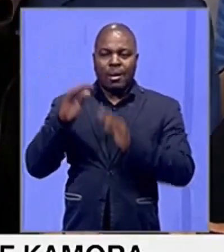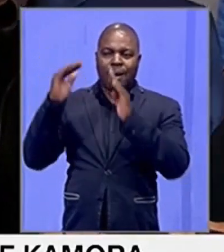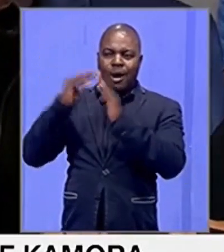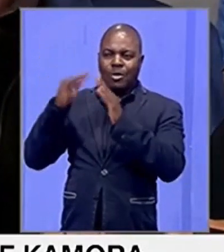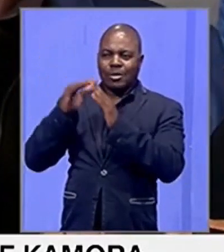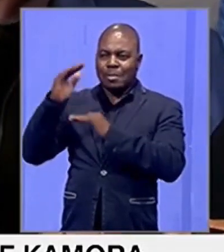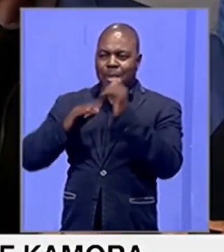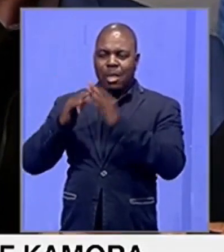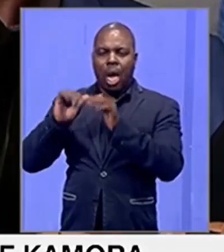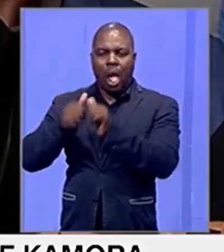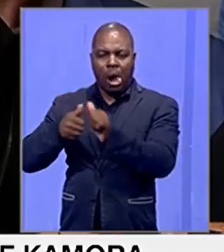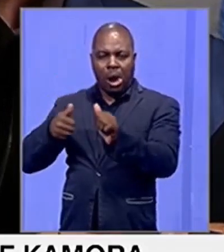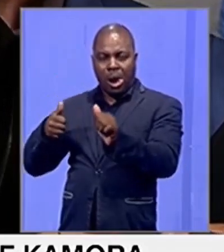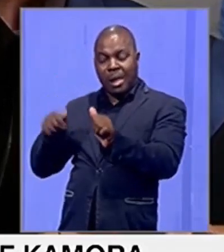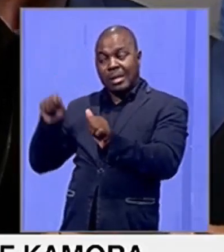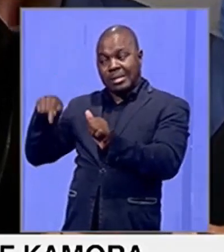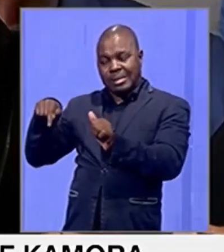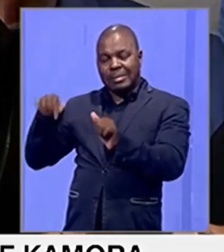backlog